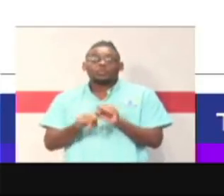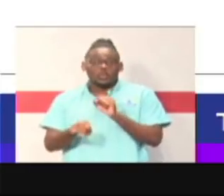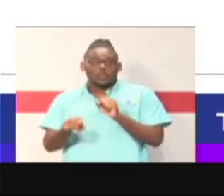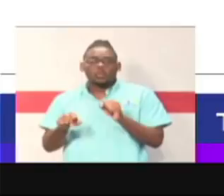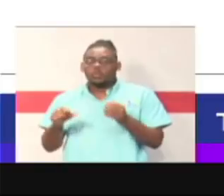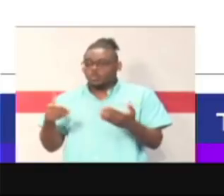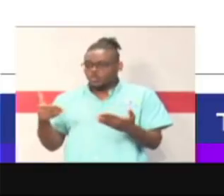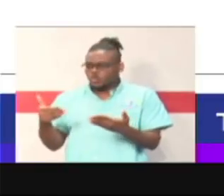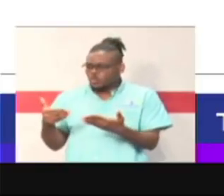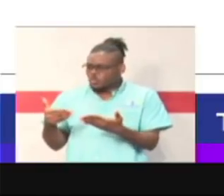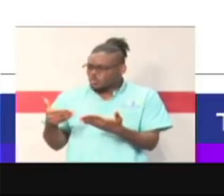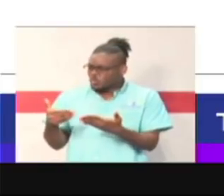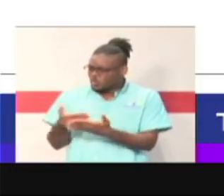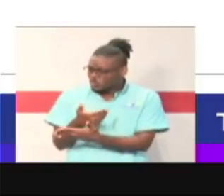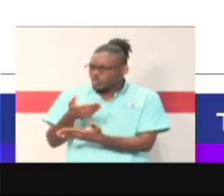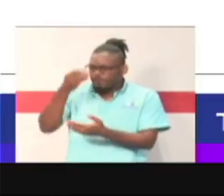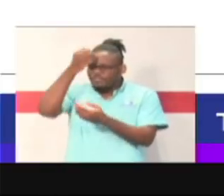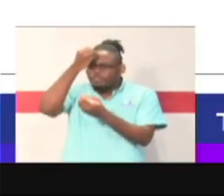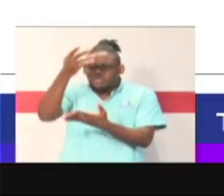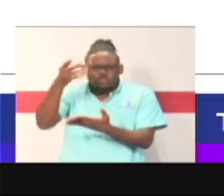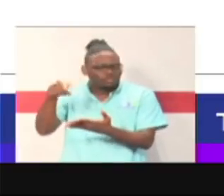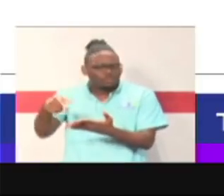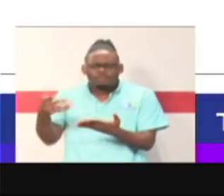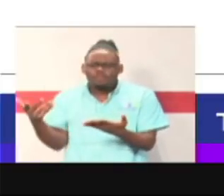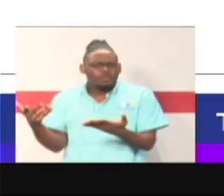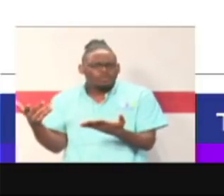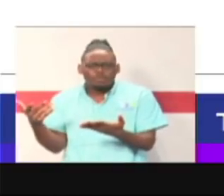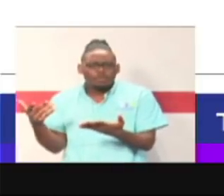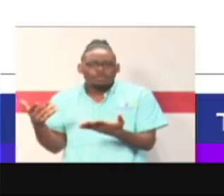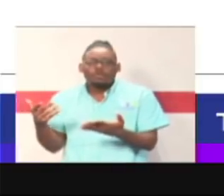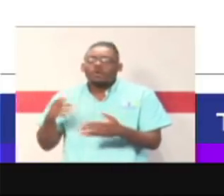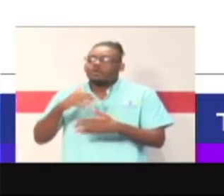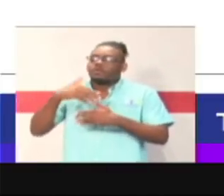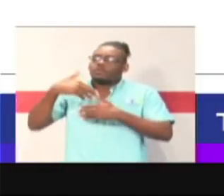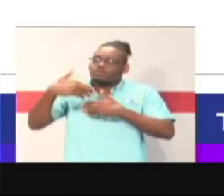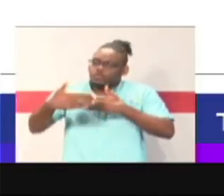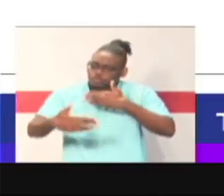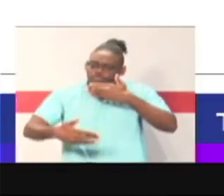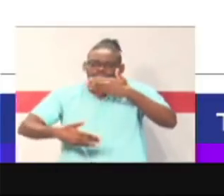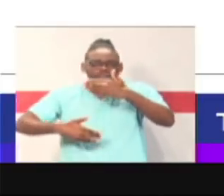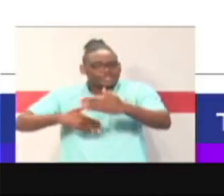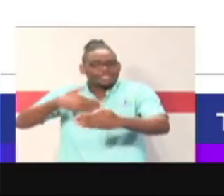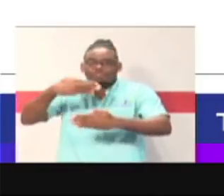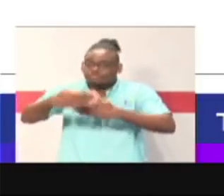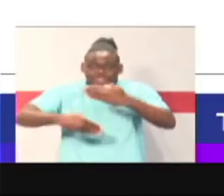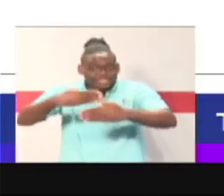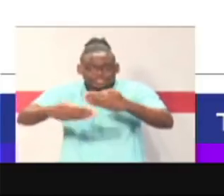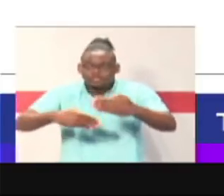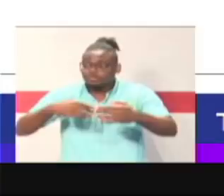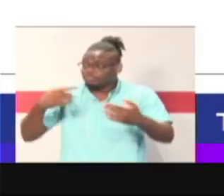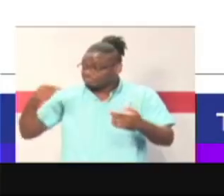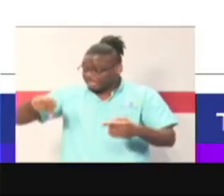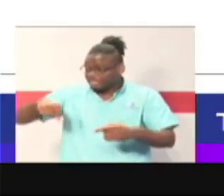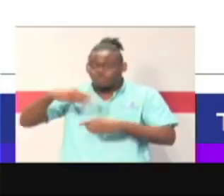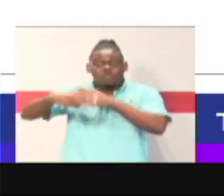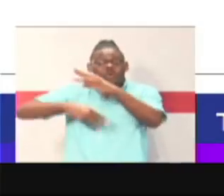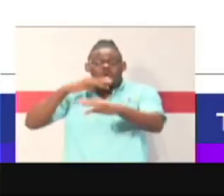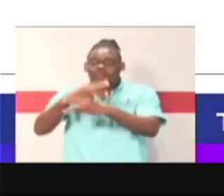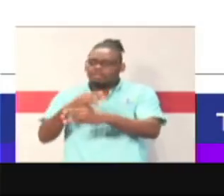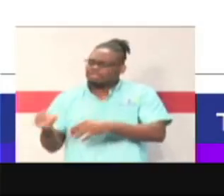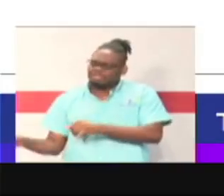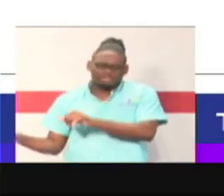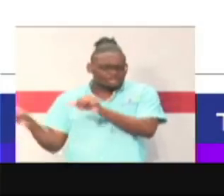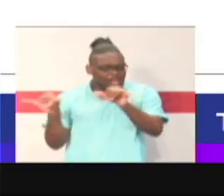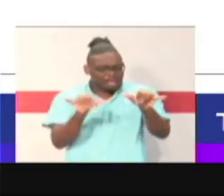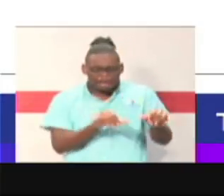want to reassure you that the entire process worldwide, as well as in Trinidad and Tobago, is